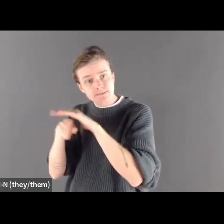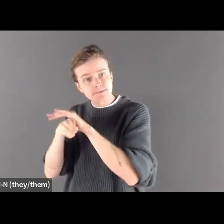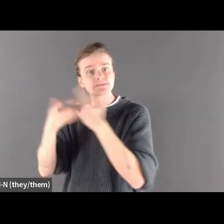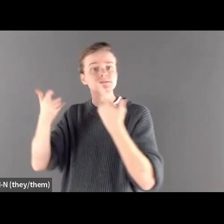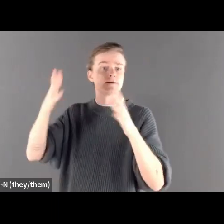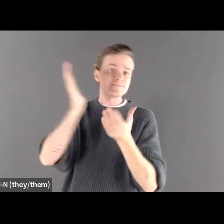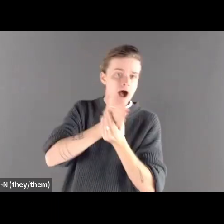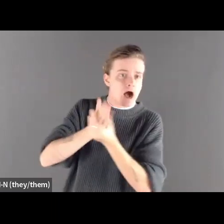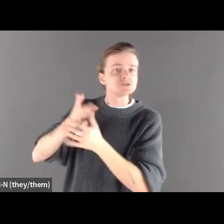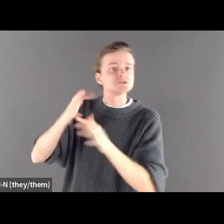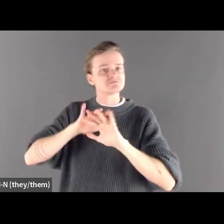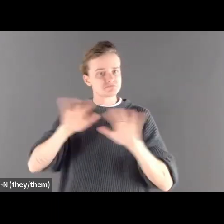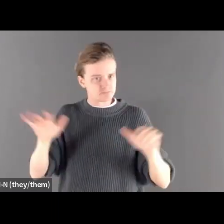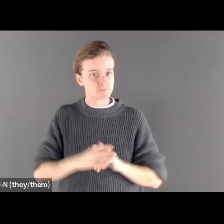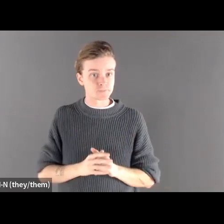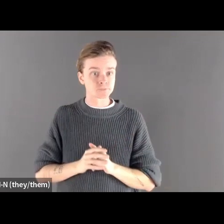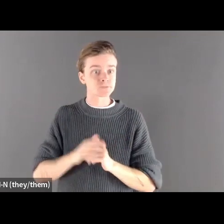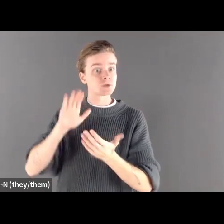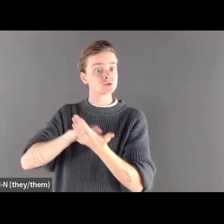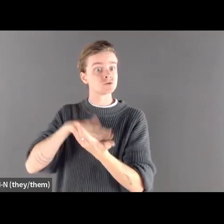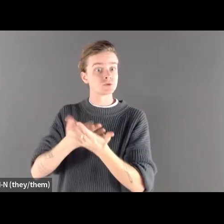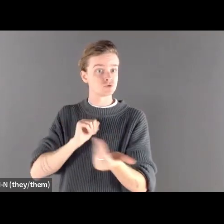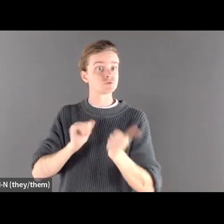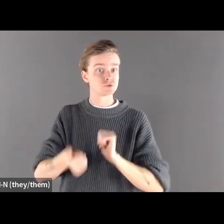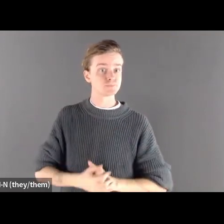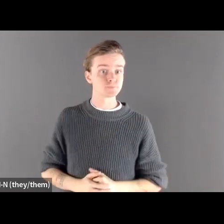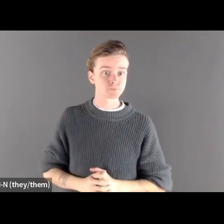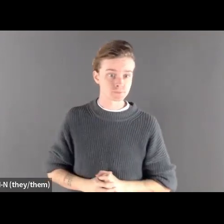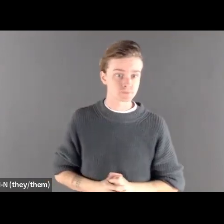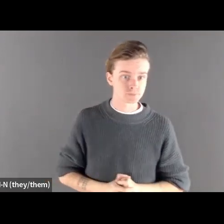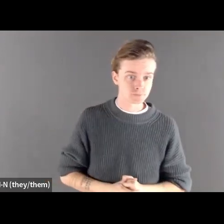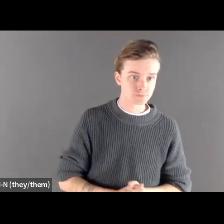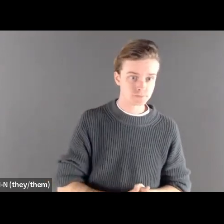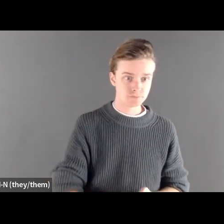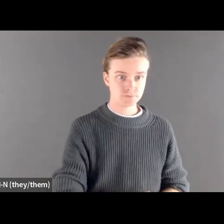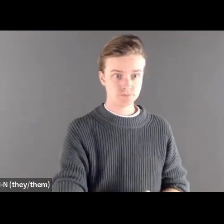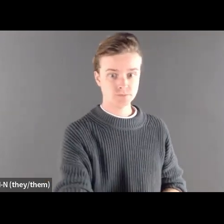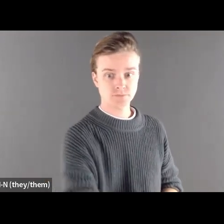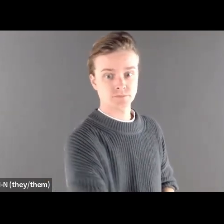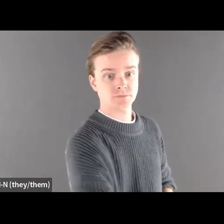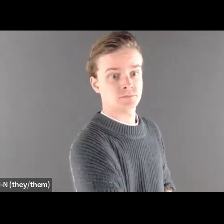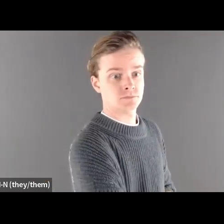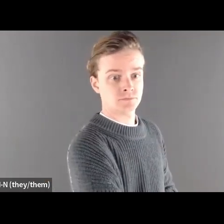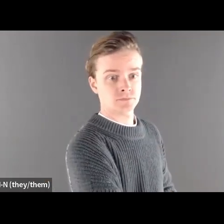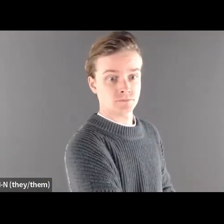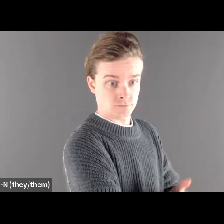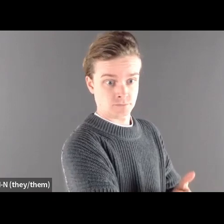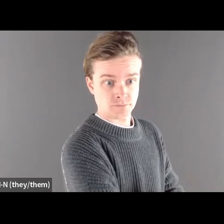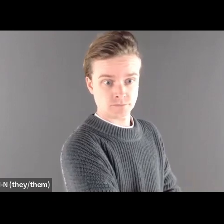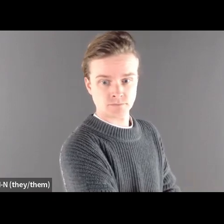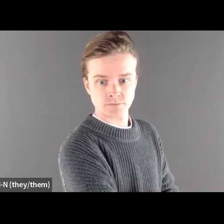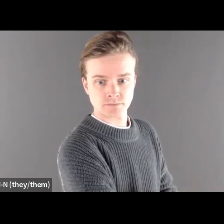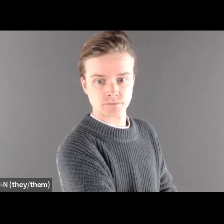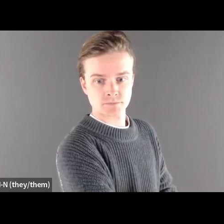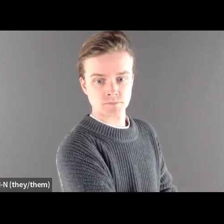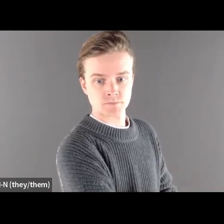location. We have, I mean, the pretty famous NSO group's